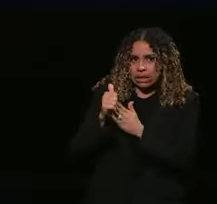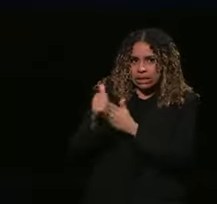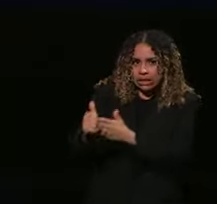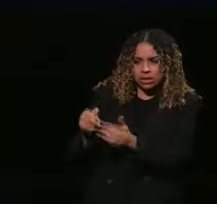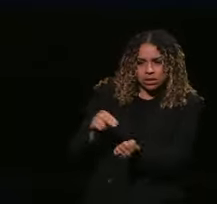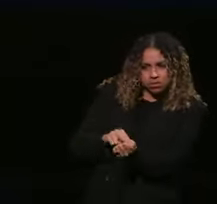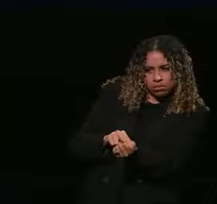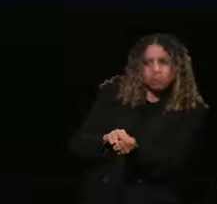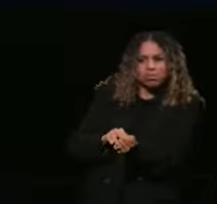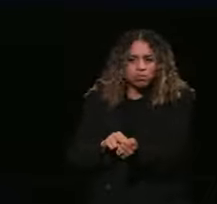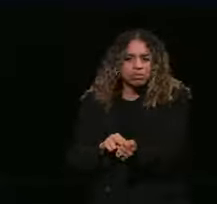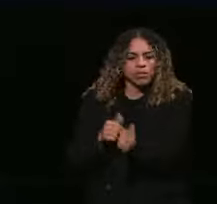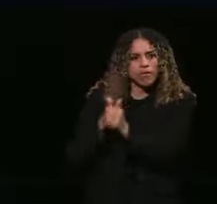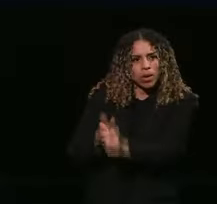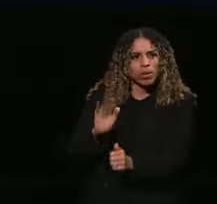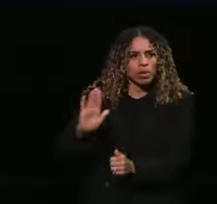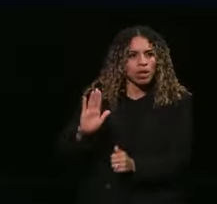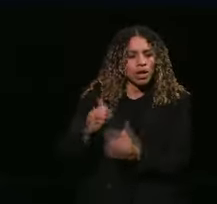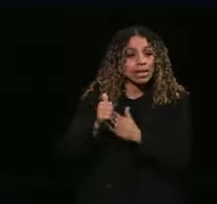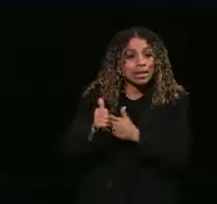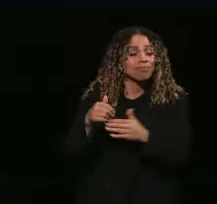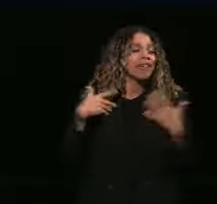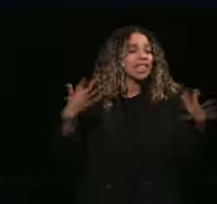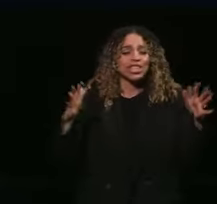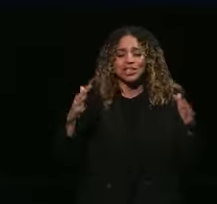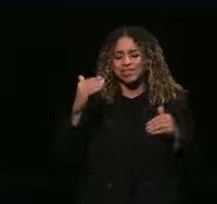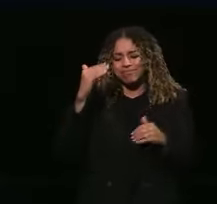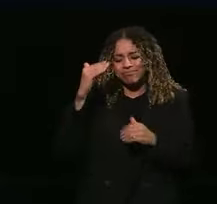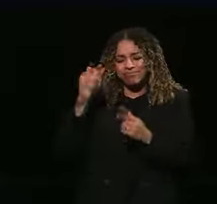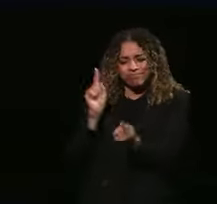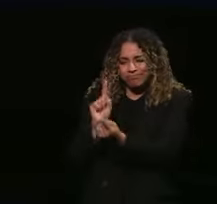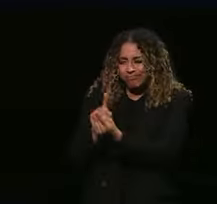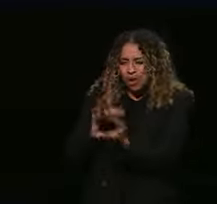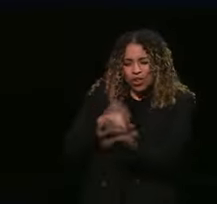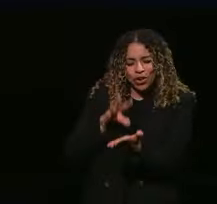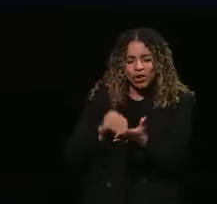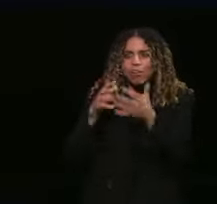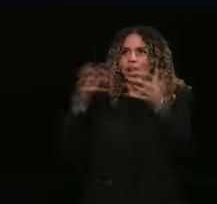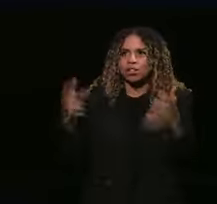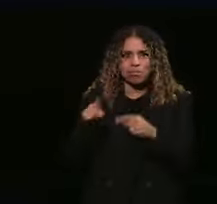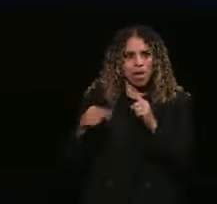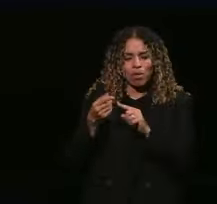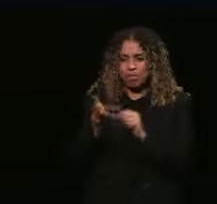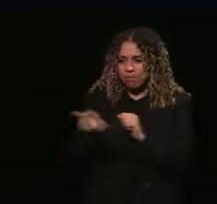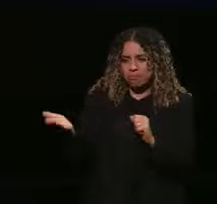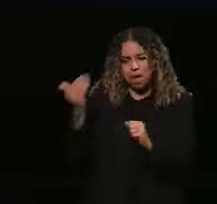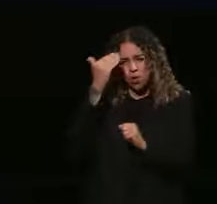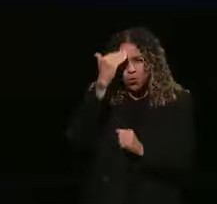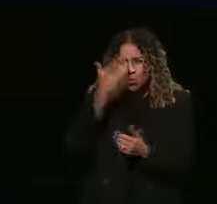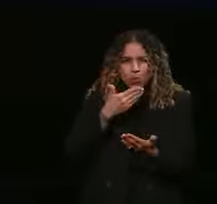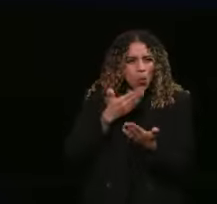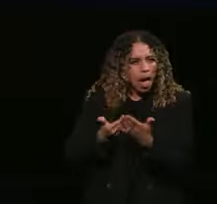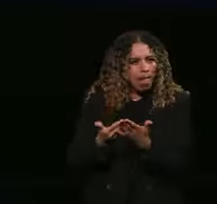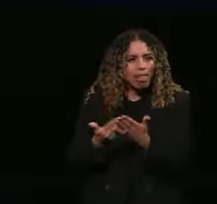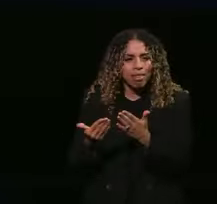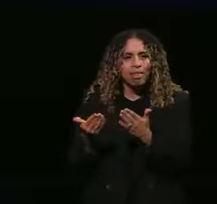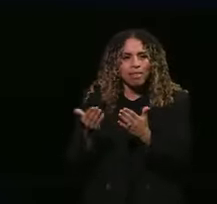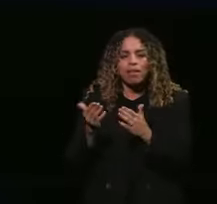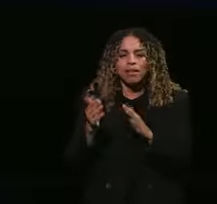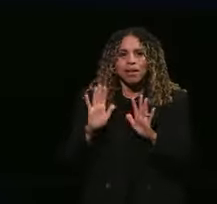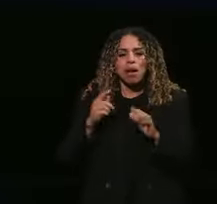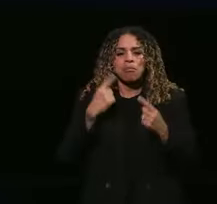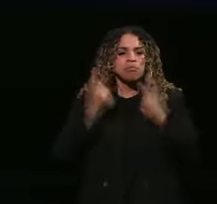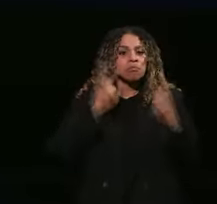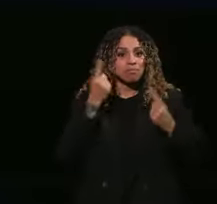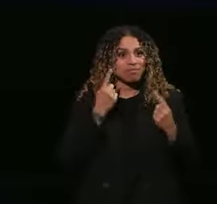did also, because I knew them very well during all those years, but I was thinking about bringing the crew, all those